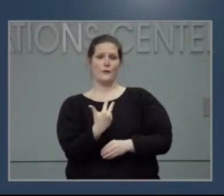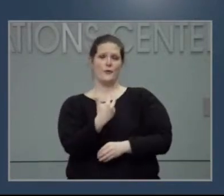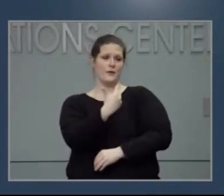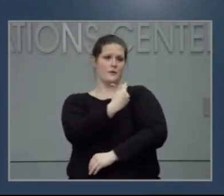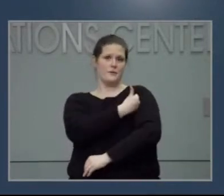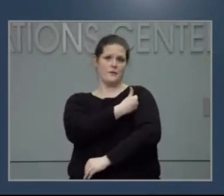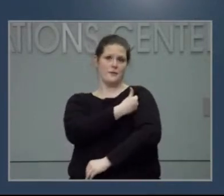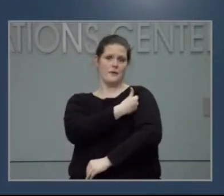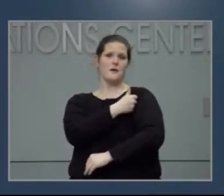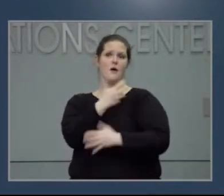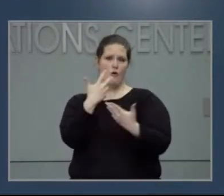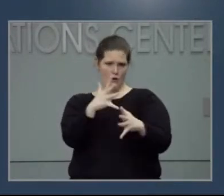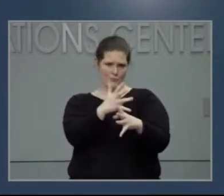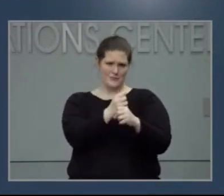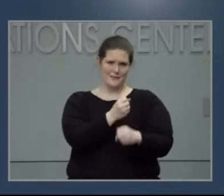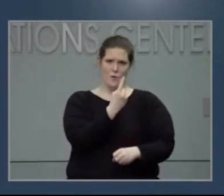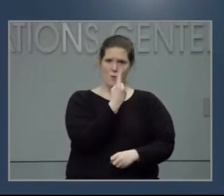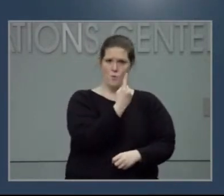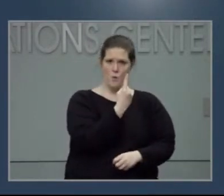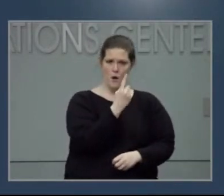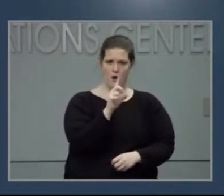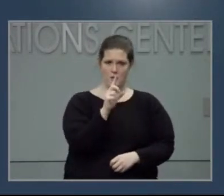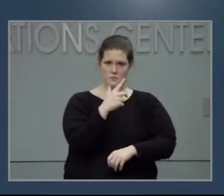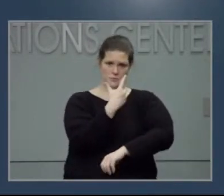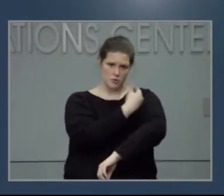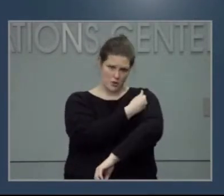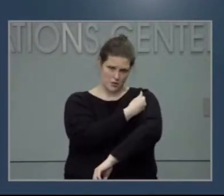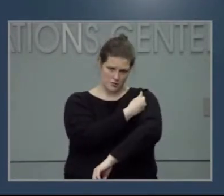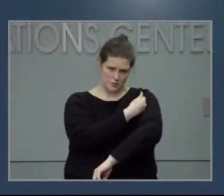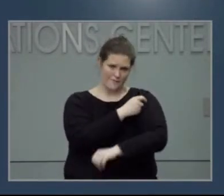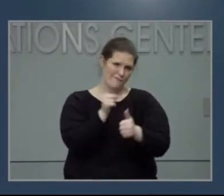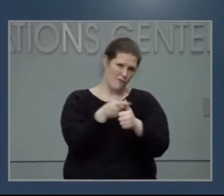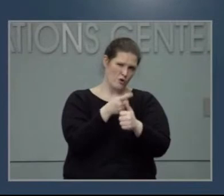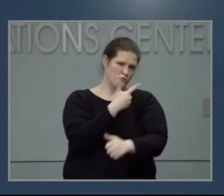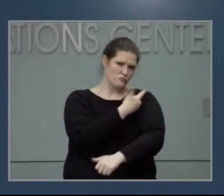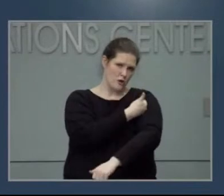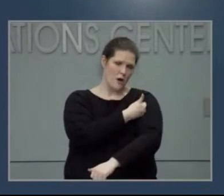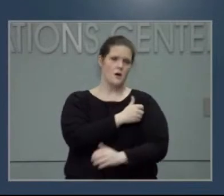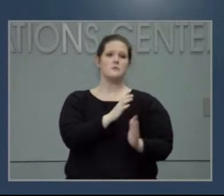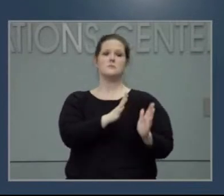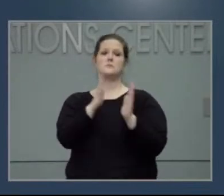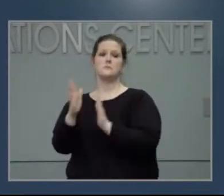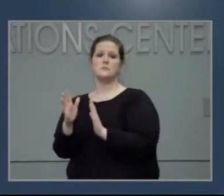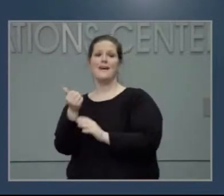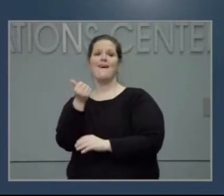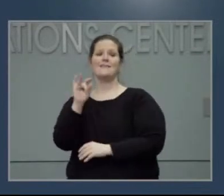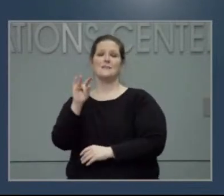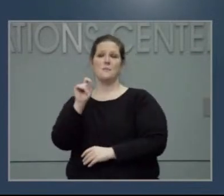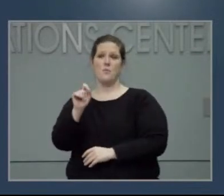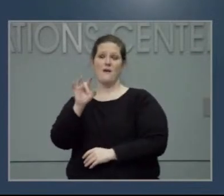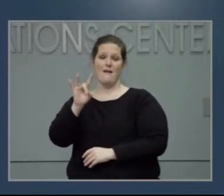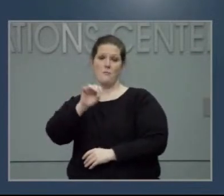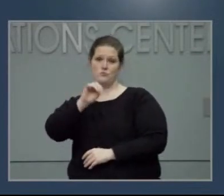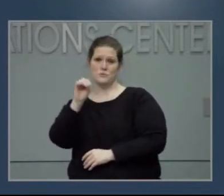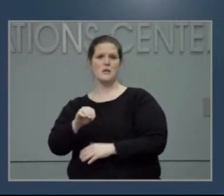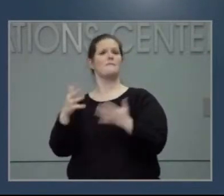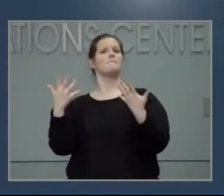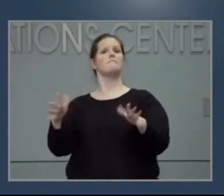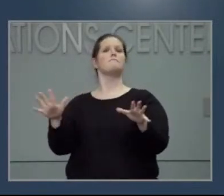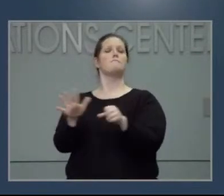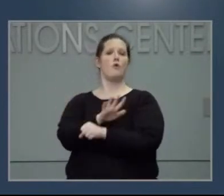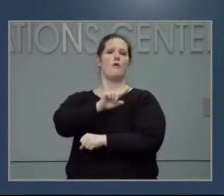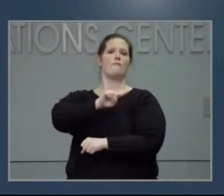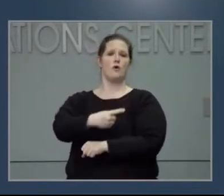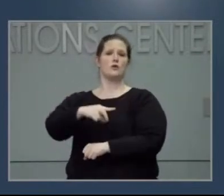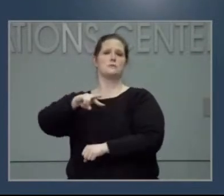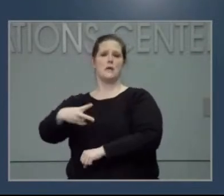and 18.8% are fully vaccinated. Our vaccine equity efforts remain a priority, along with